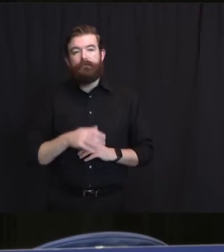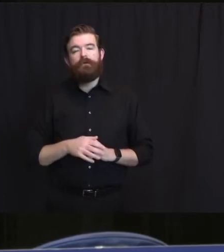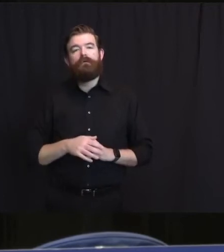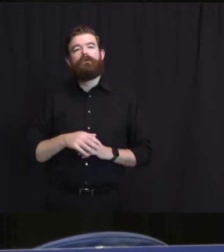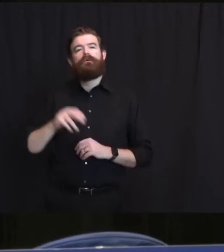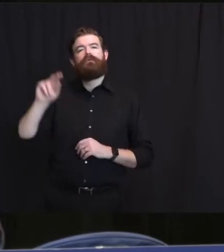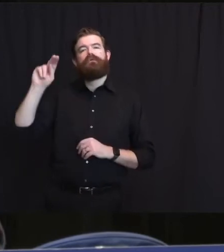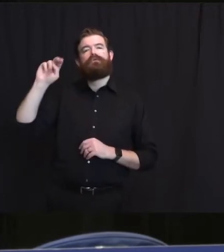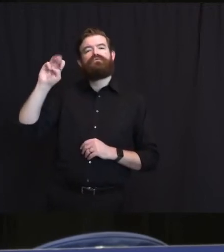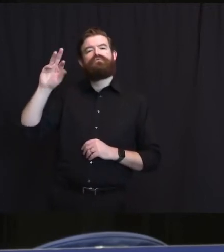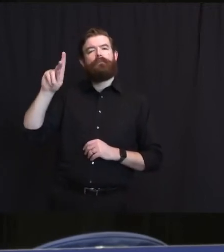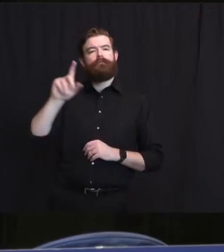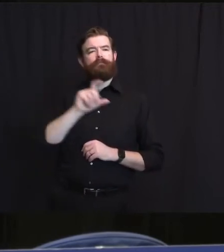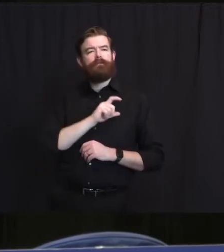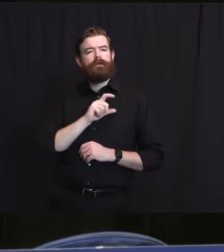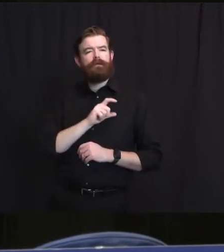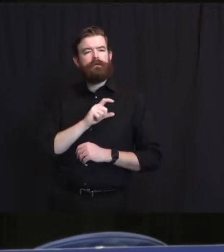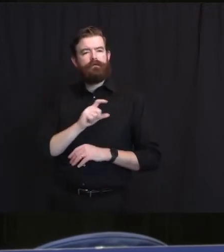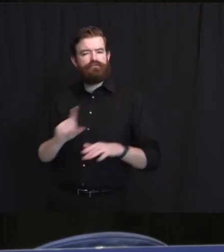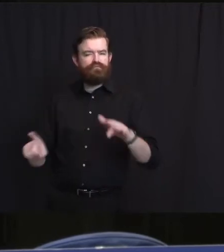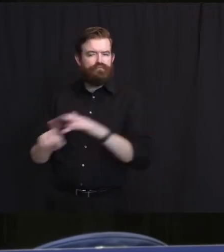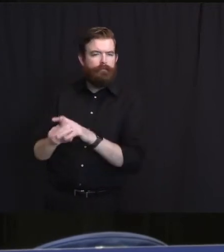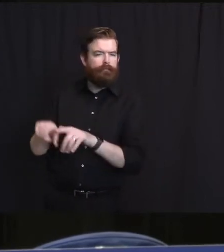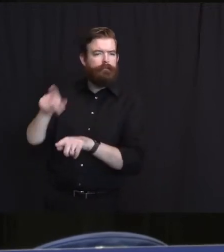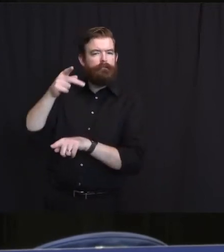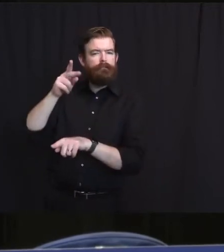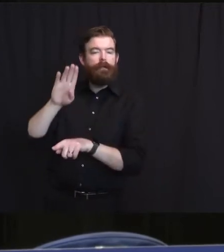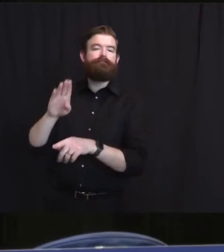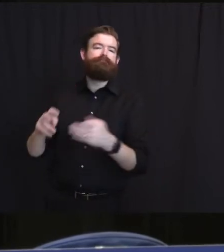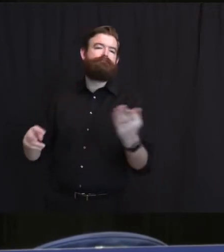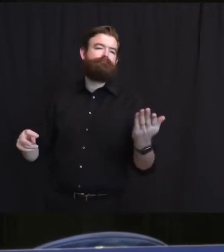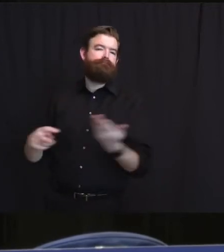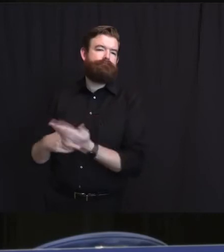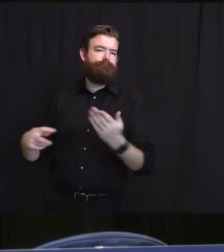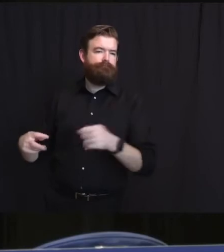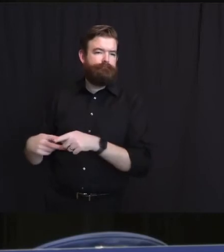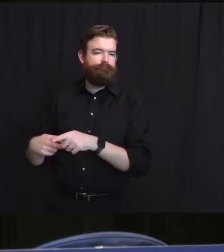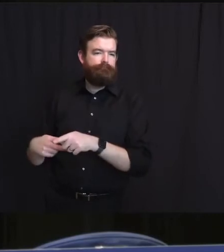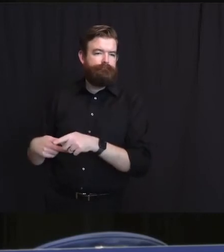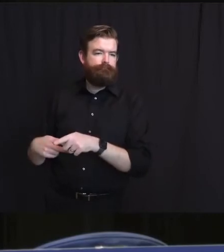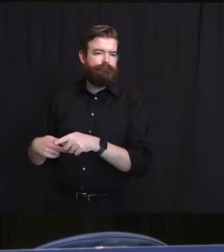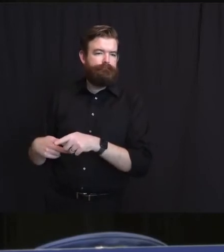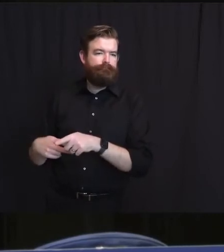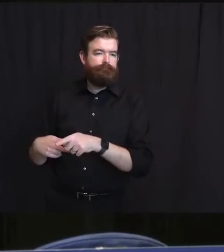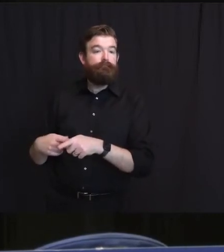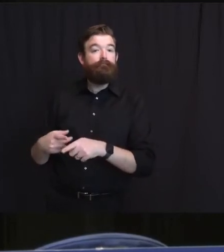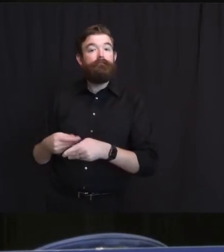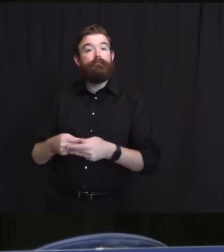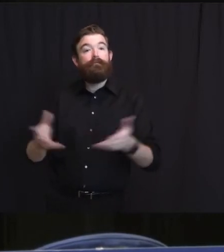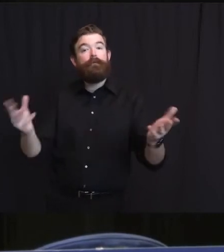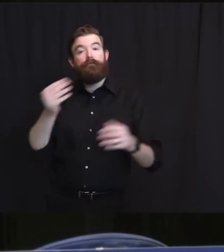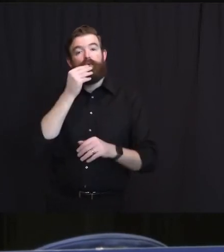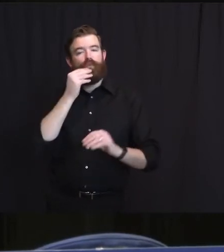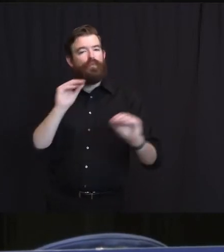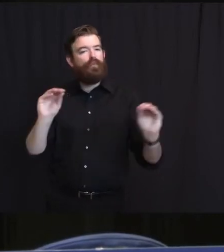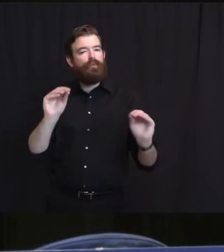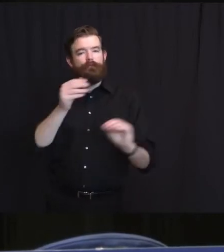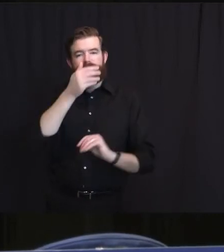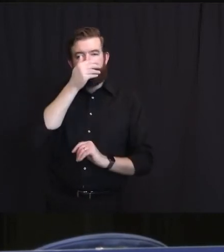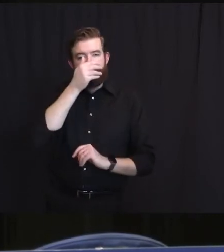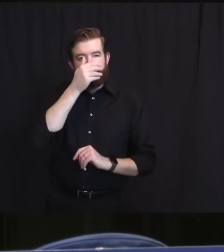and issued 3 different employees similar citations, preparing and serving food without facial coverings. In